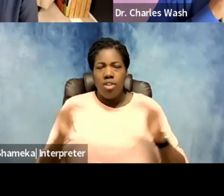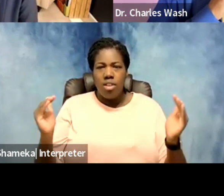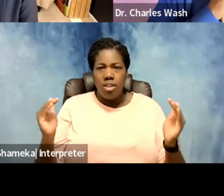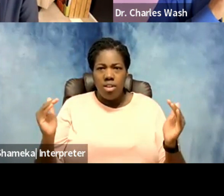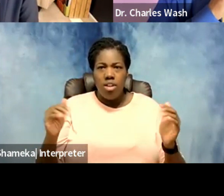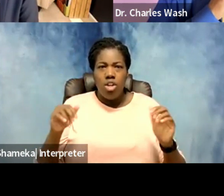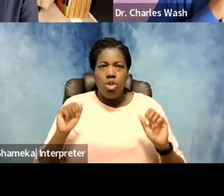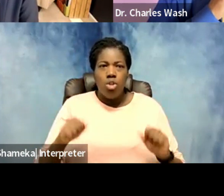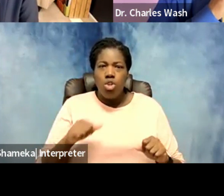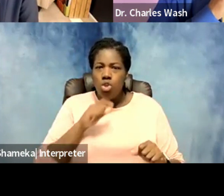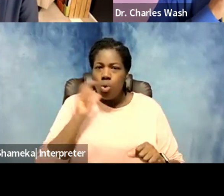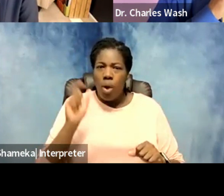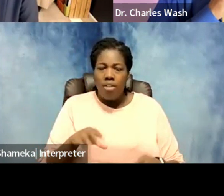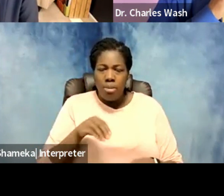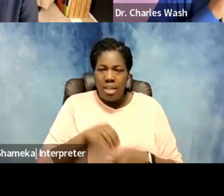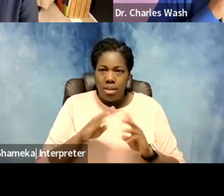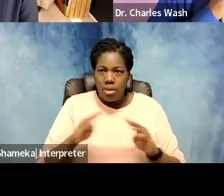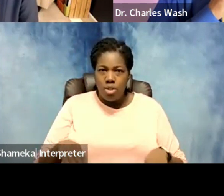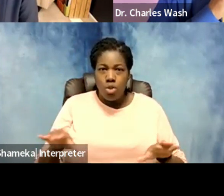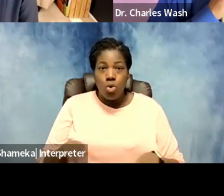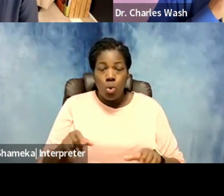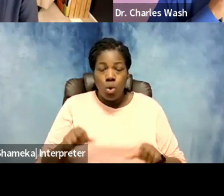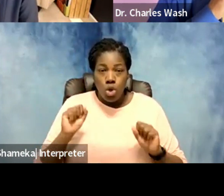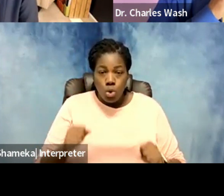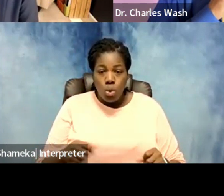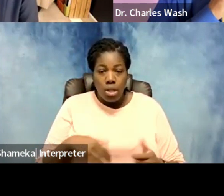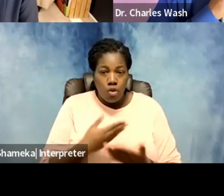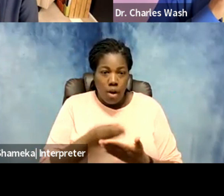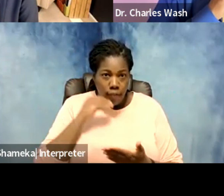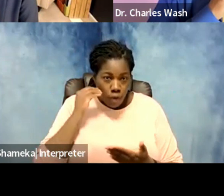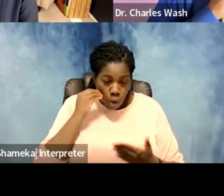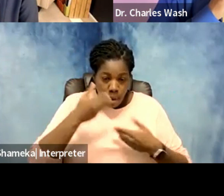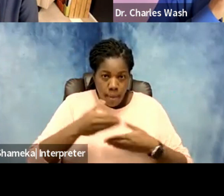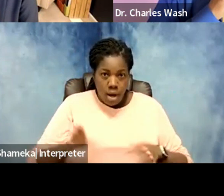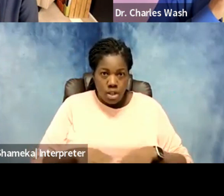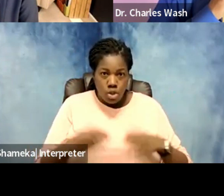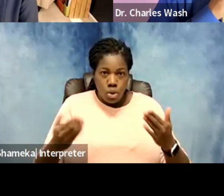because you don't have to be in the museum to do them. You can come home, you can open the box. And